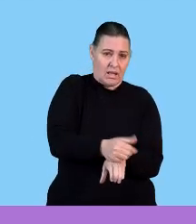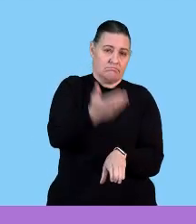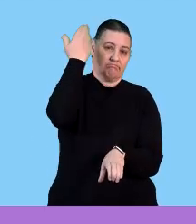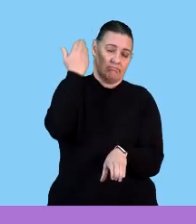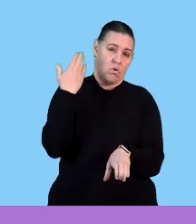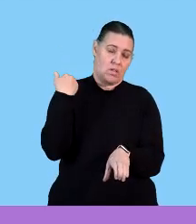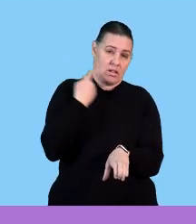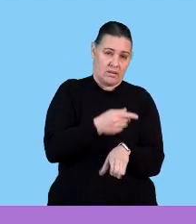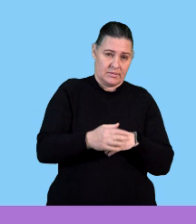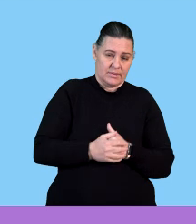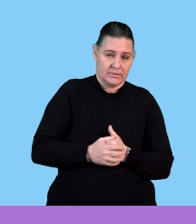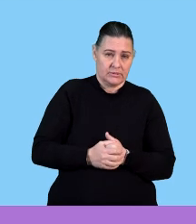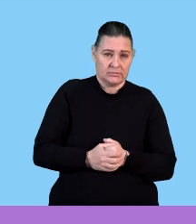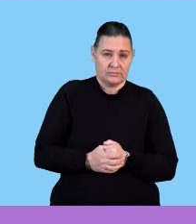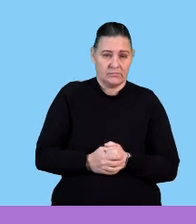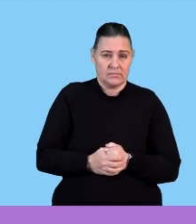the